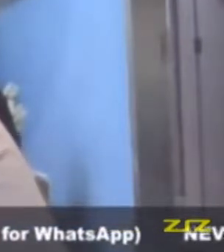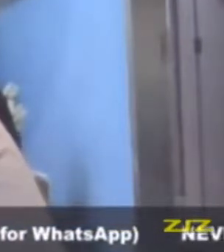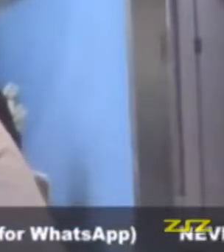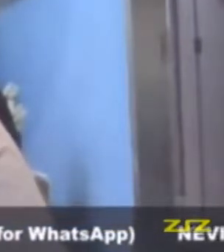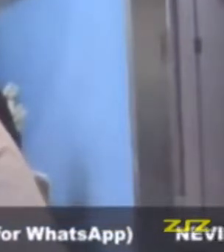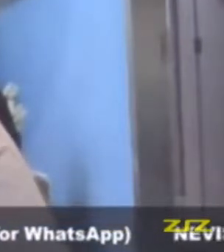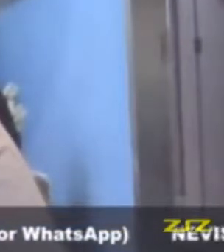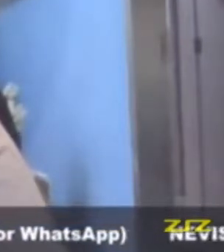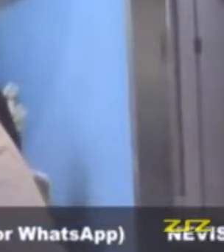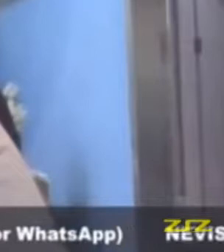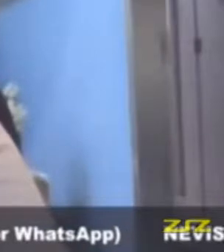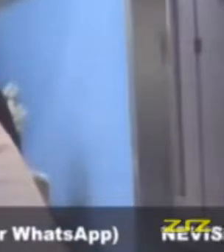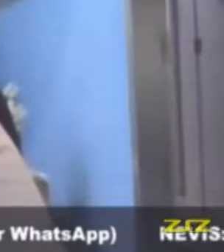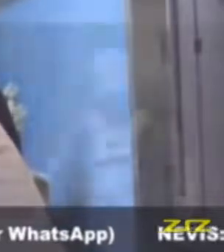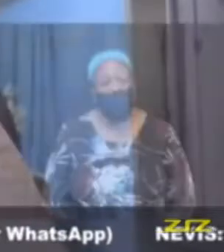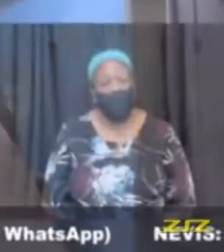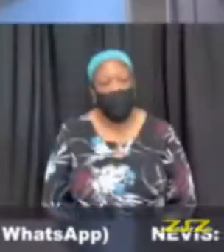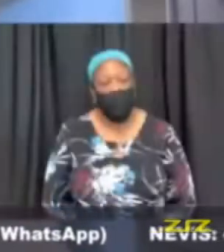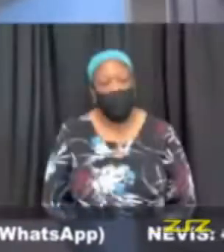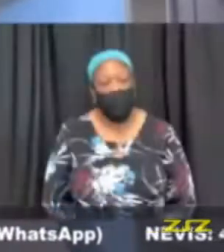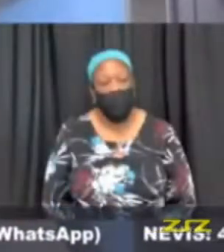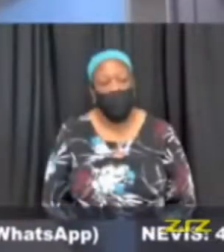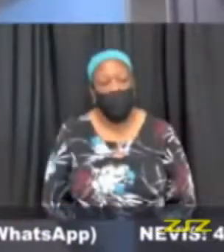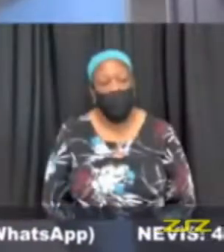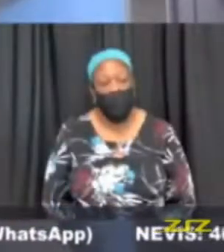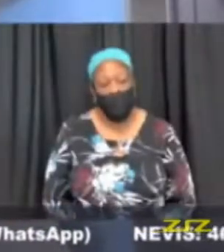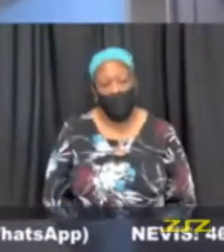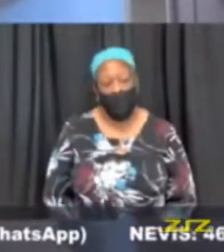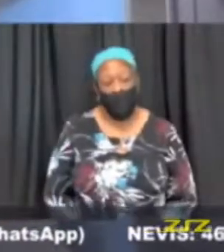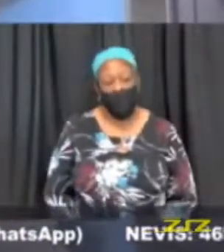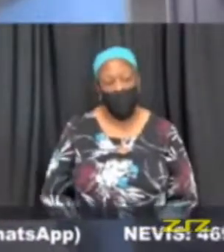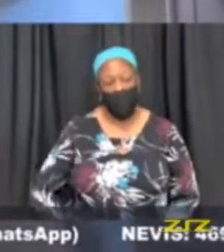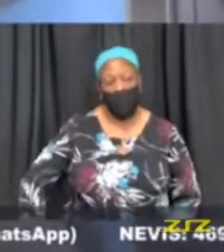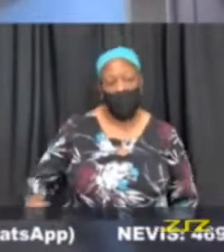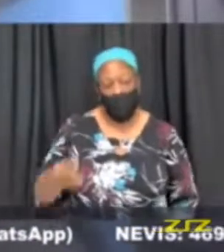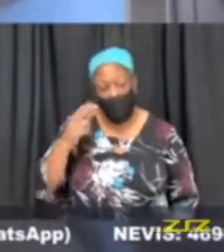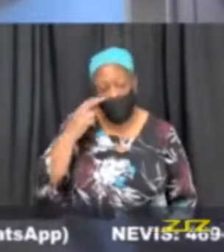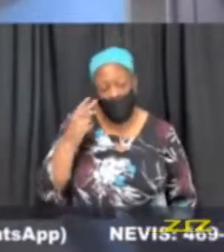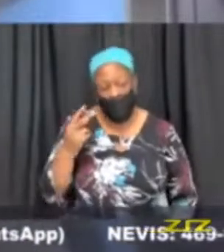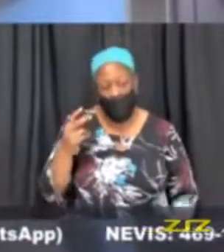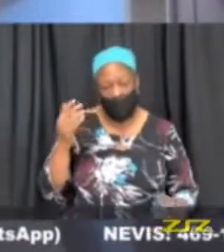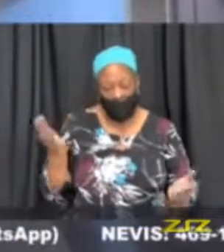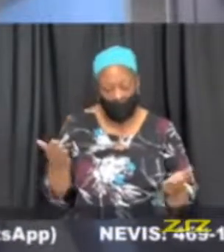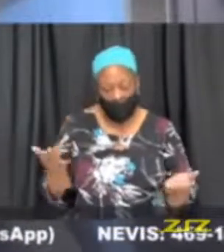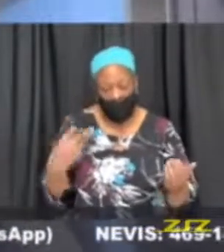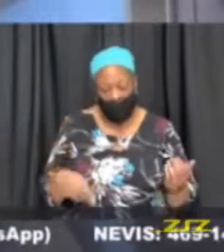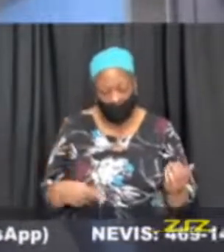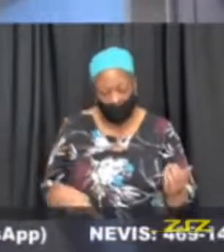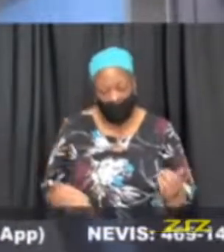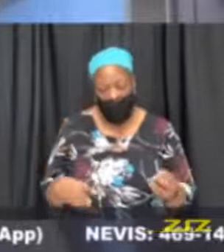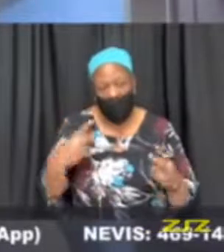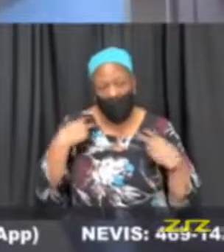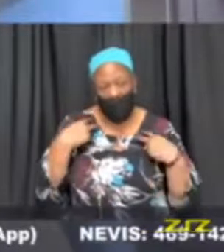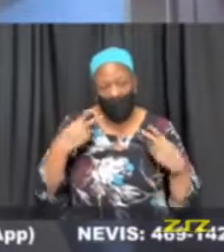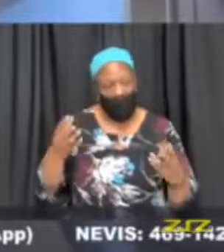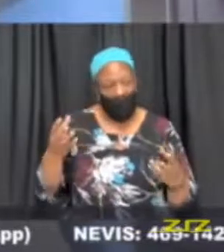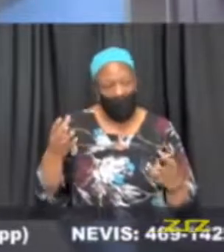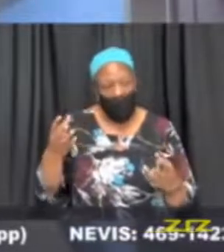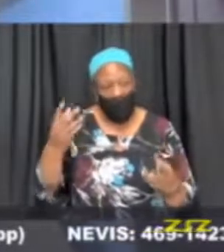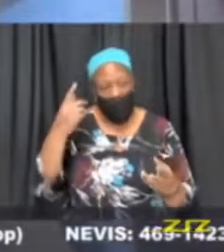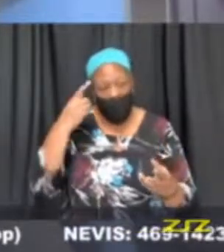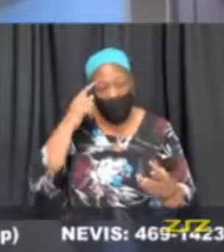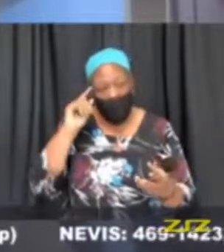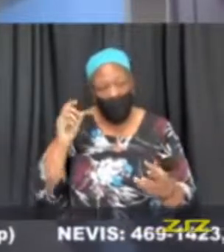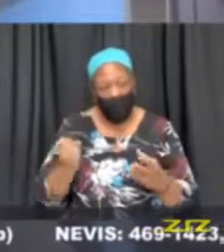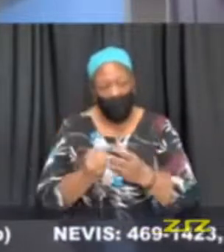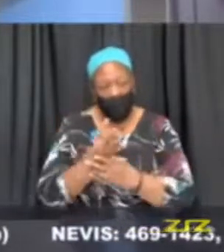I know many of you are familiar with the word dormant. That is something that, as we learn more about